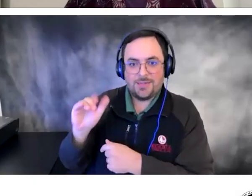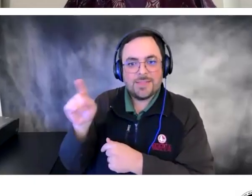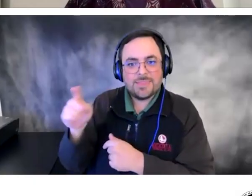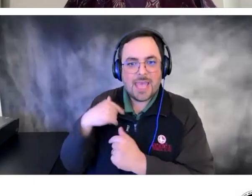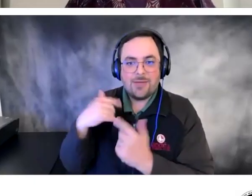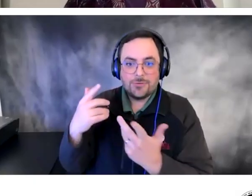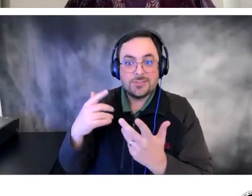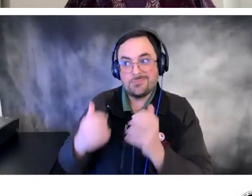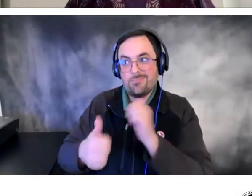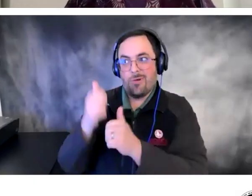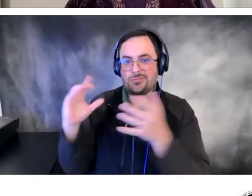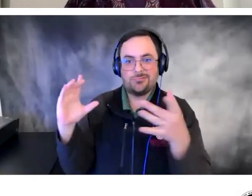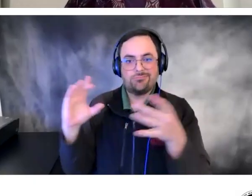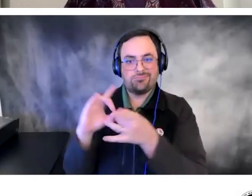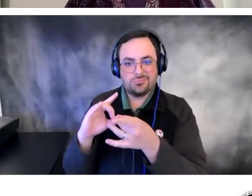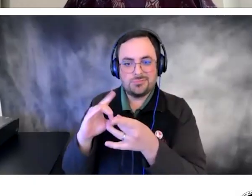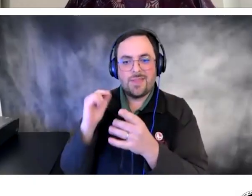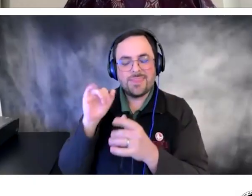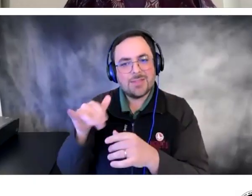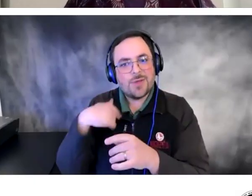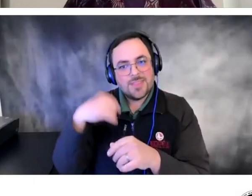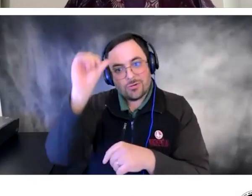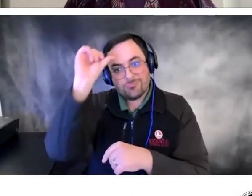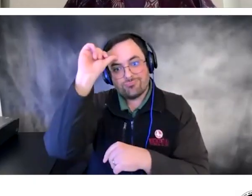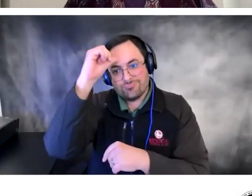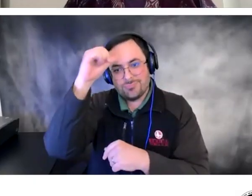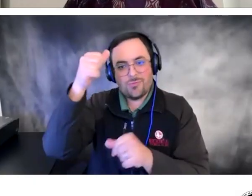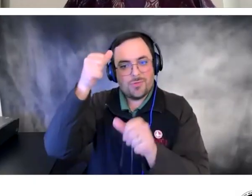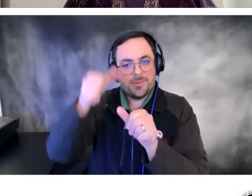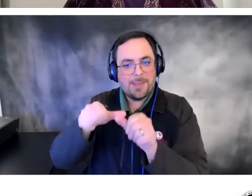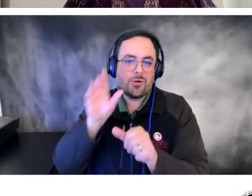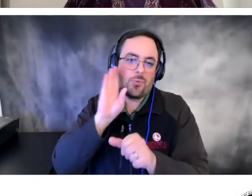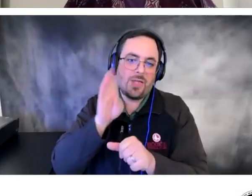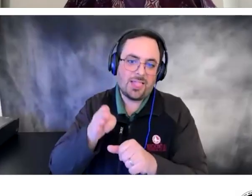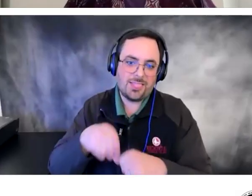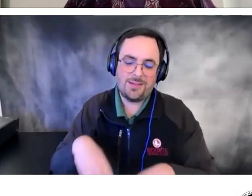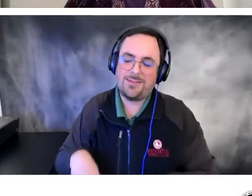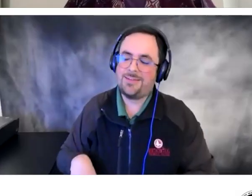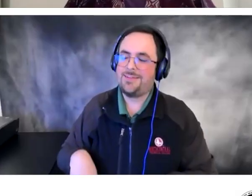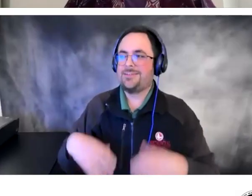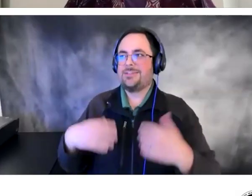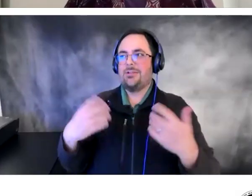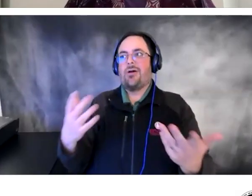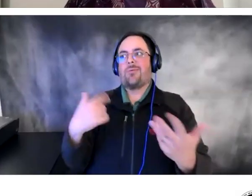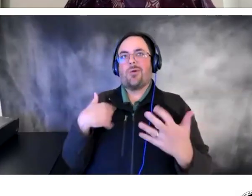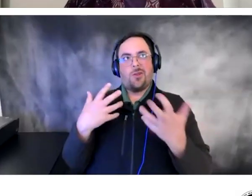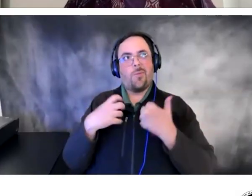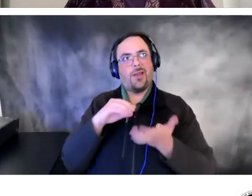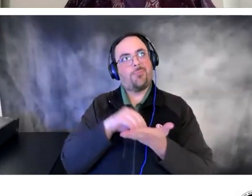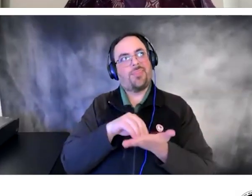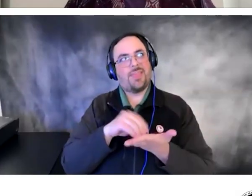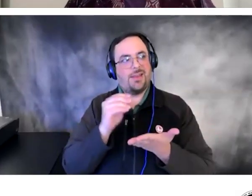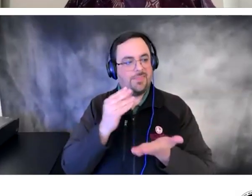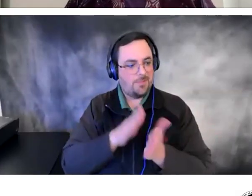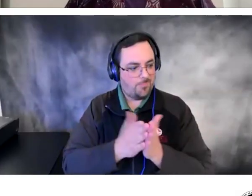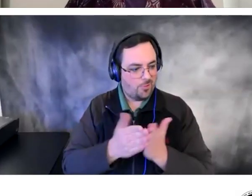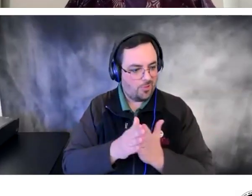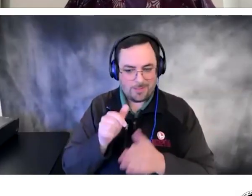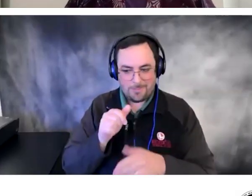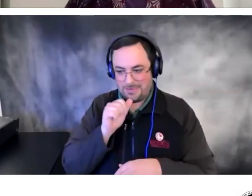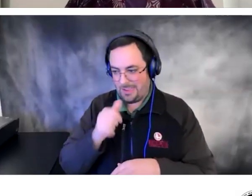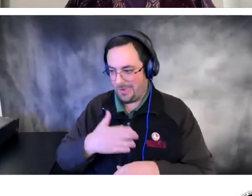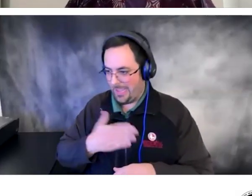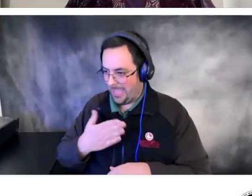because that was most salient about it. That's what they were going to remember. And I had to think, oh, gee, do I want to put that in the book? Because then they might